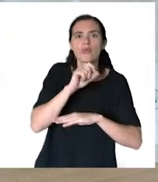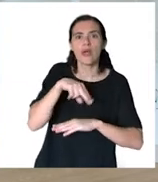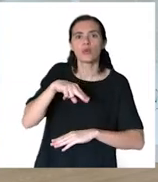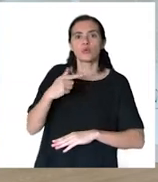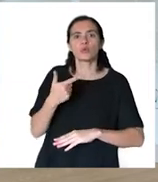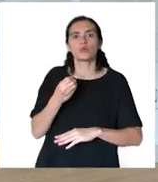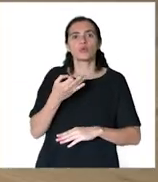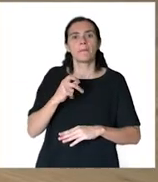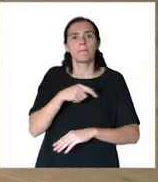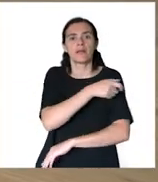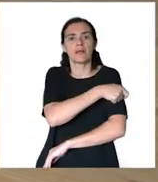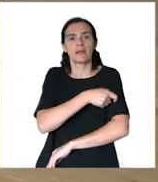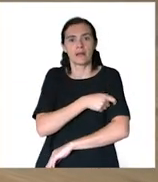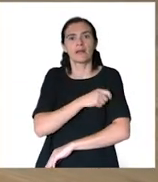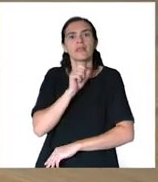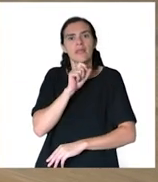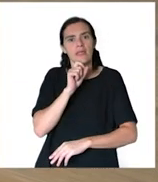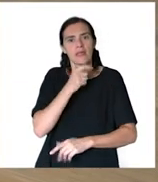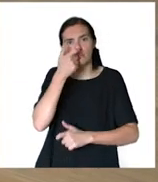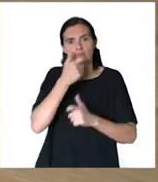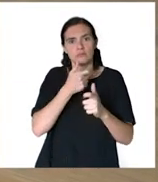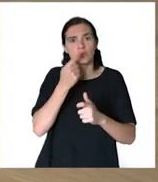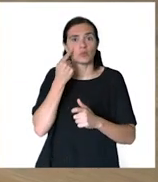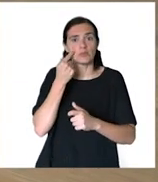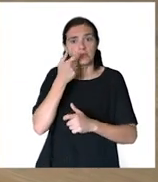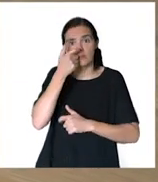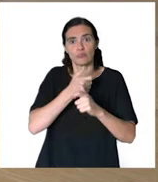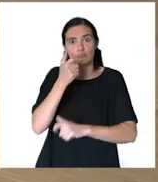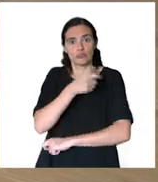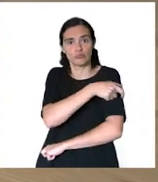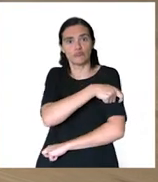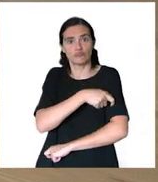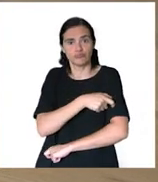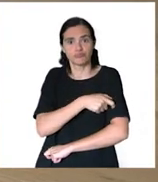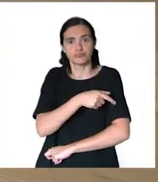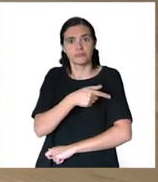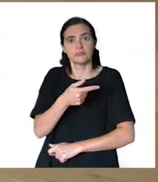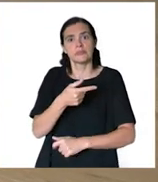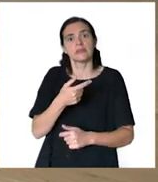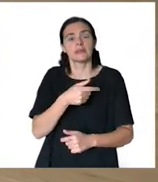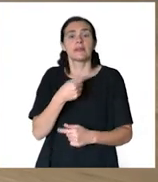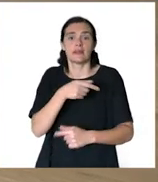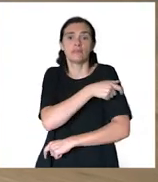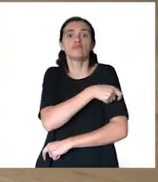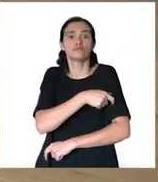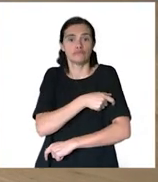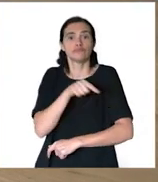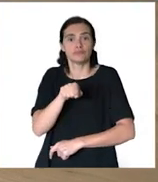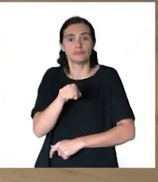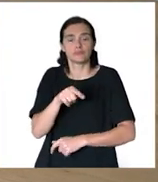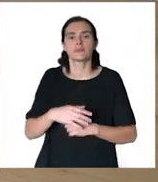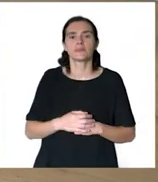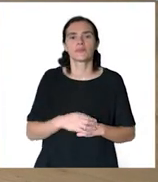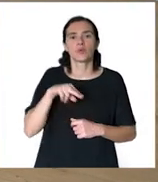Nutopian embassy, where you can actually meet the Nutopian ambassador, an ambassador